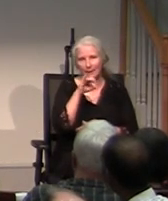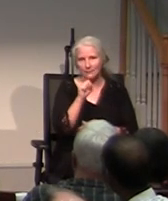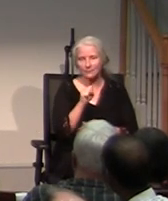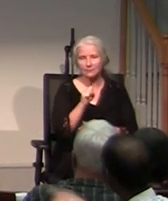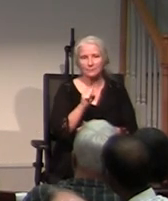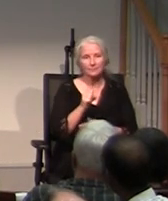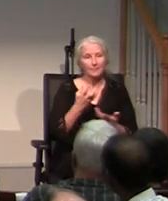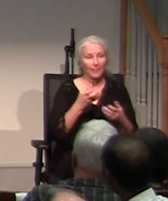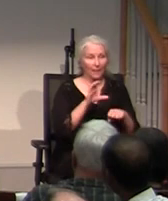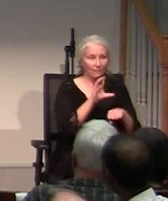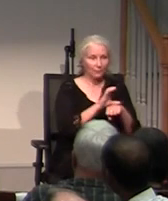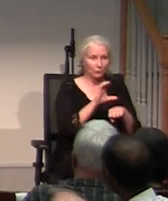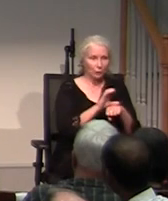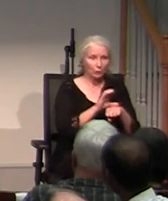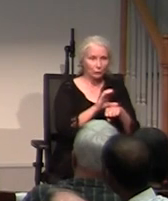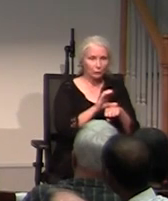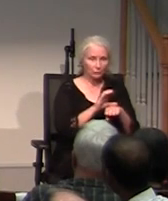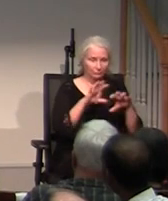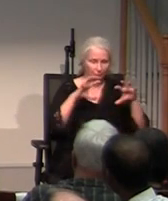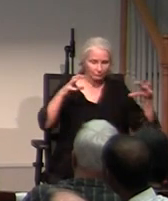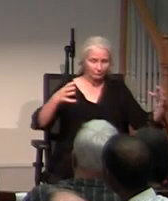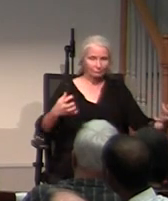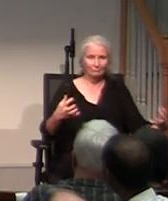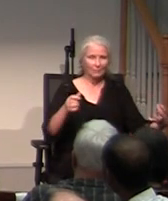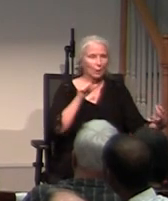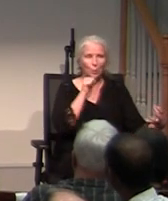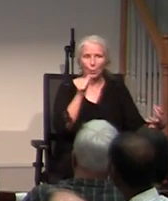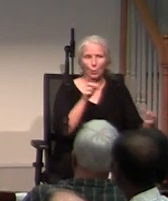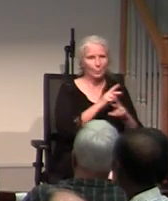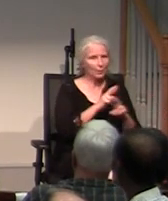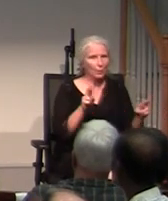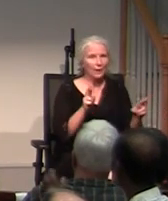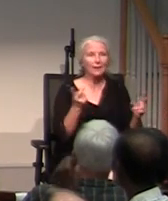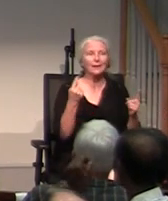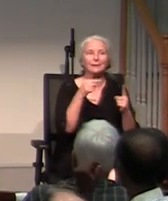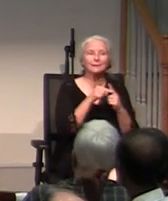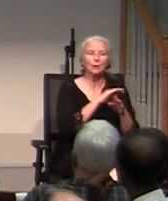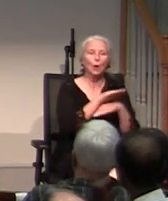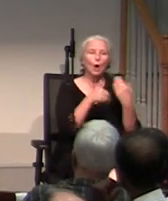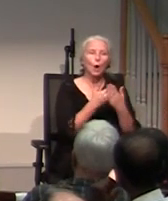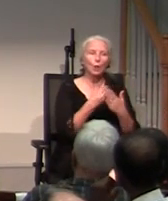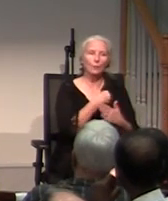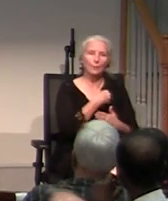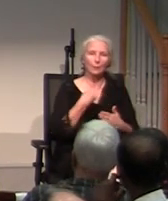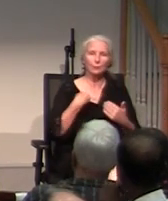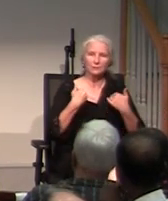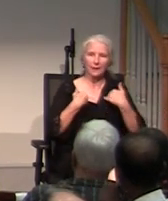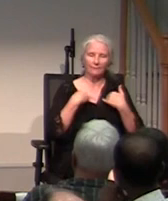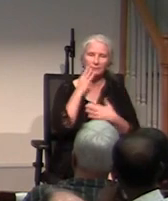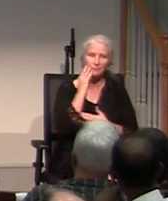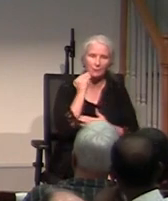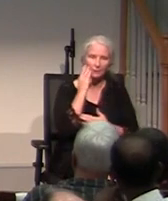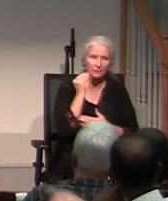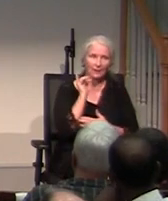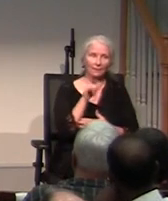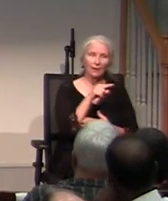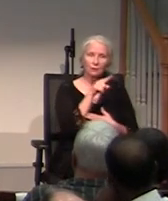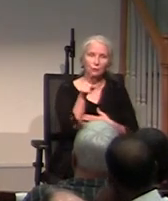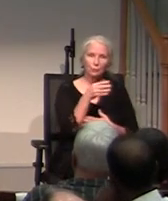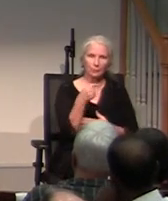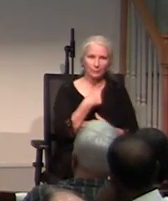going to be ready until there's an experience in the members, and that's you and me. It speaks to me.